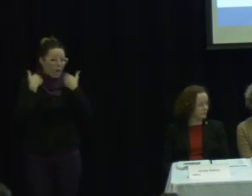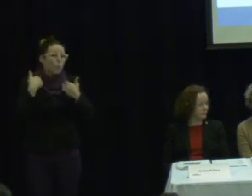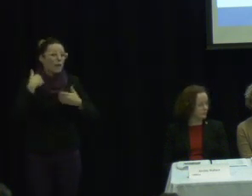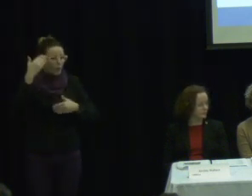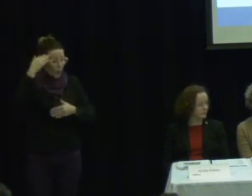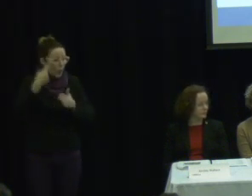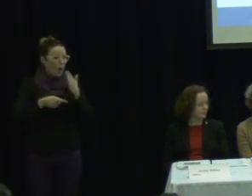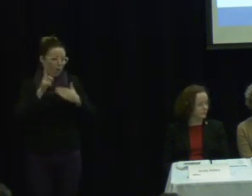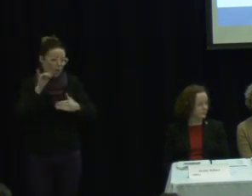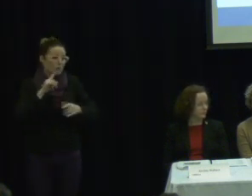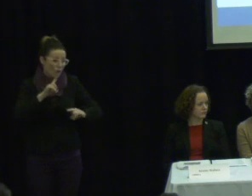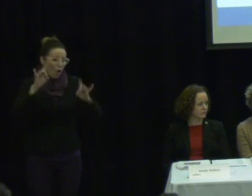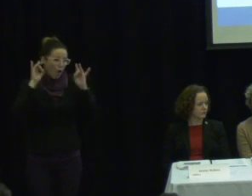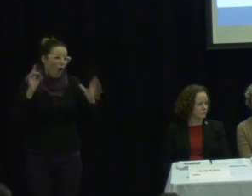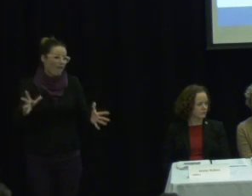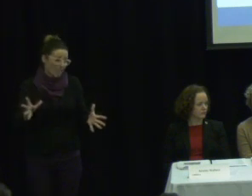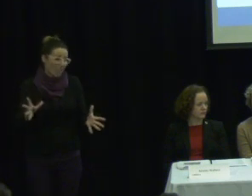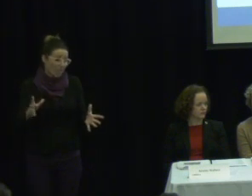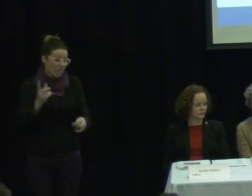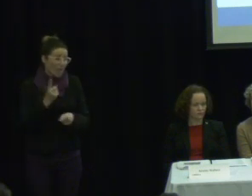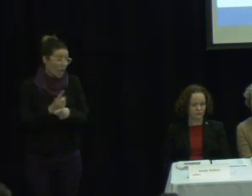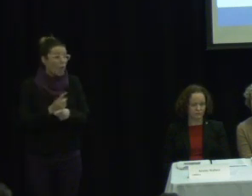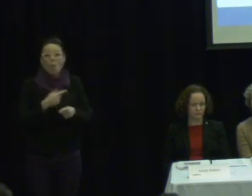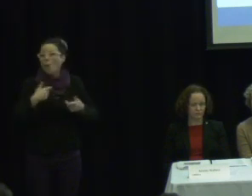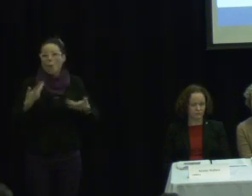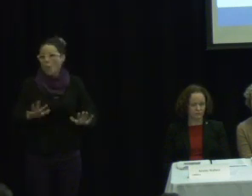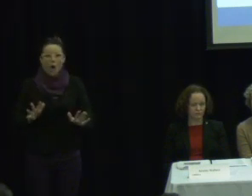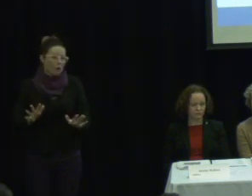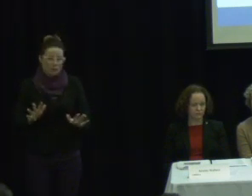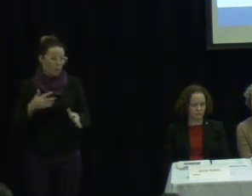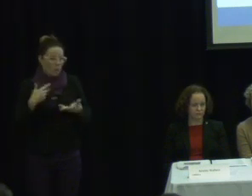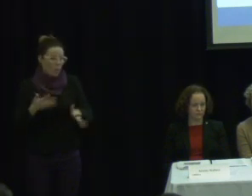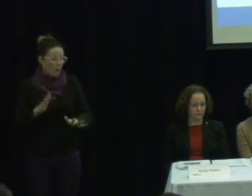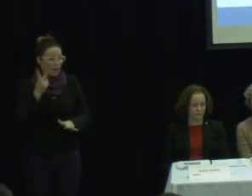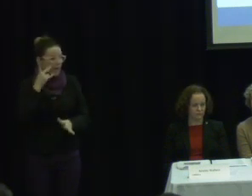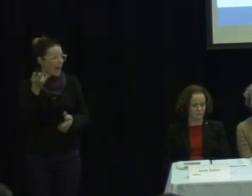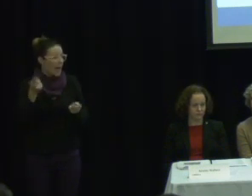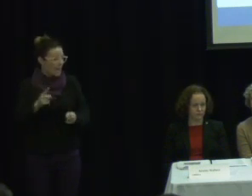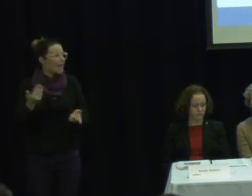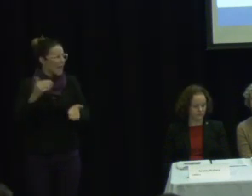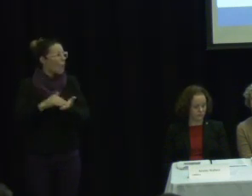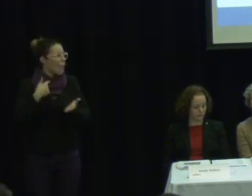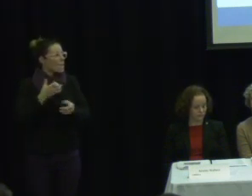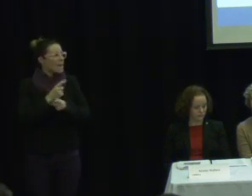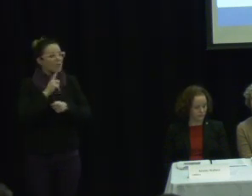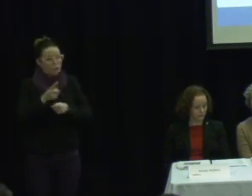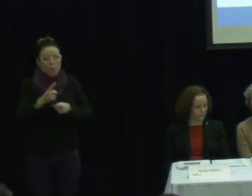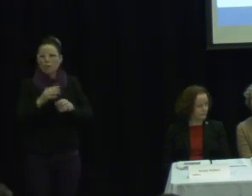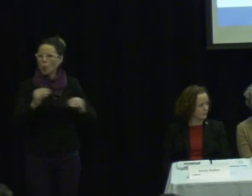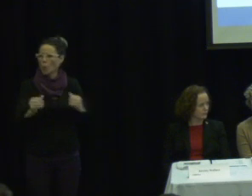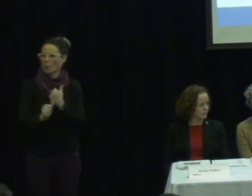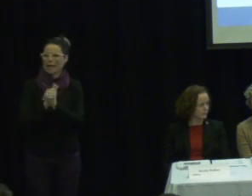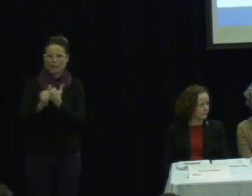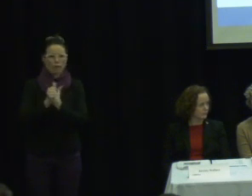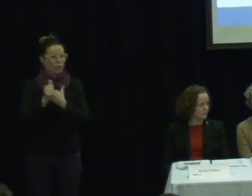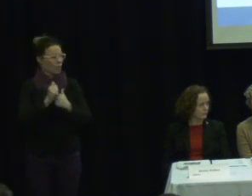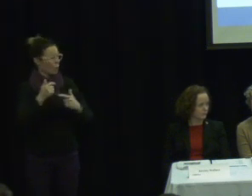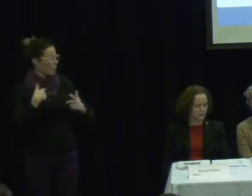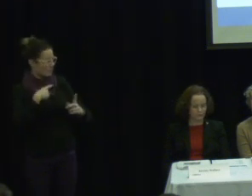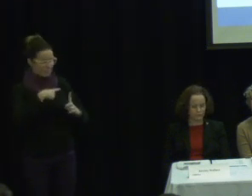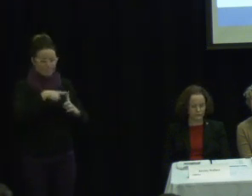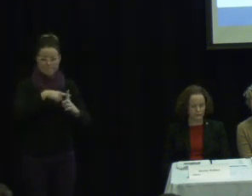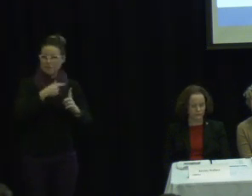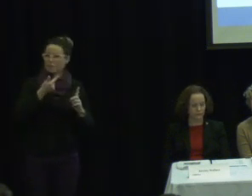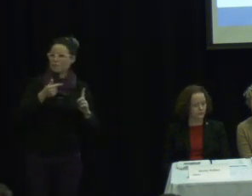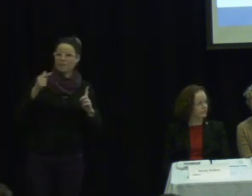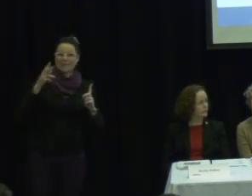it, you're going to put yourself in a position where you're really not going to be able to grow, and you're going to be in a lot of danger. So the fact that we've been able to kind of